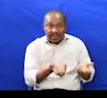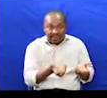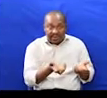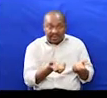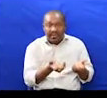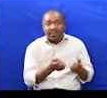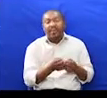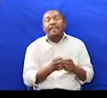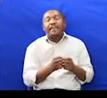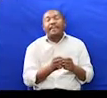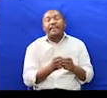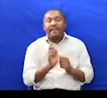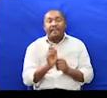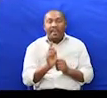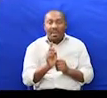are